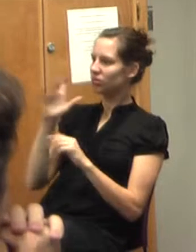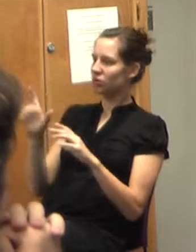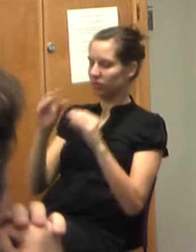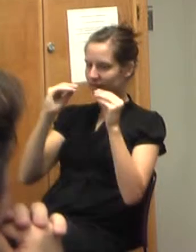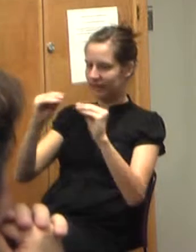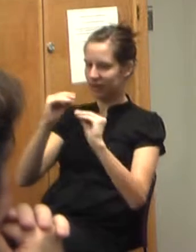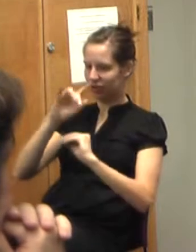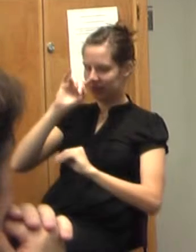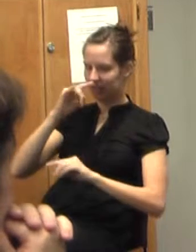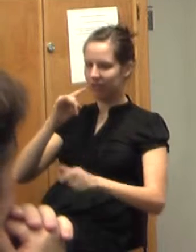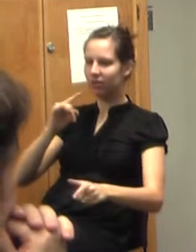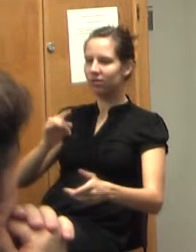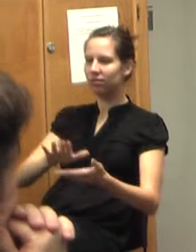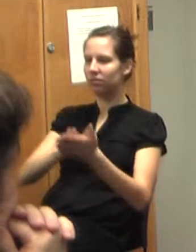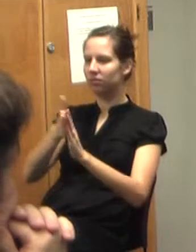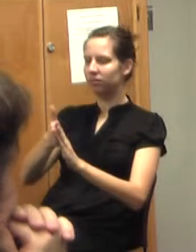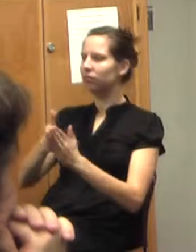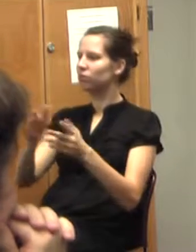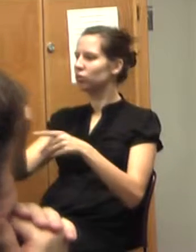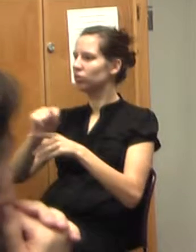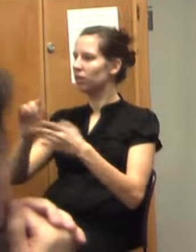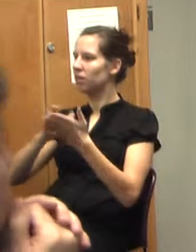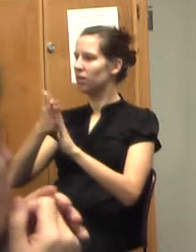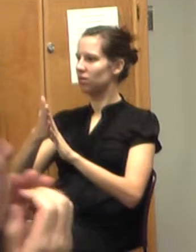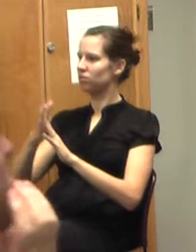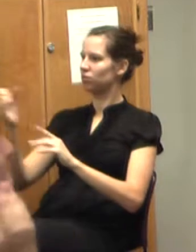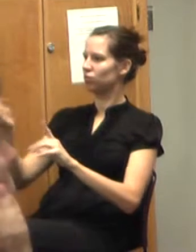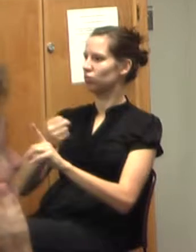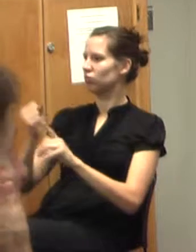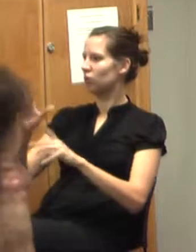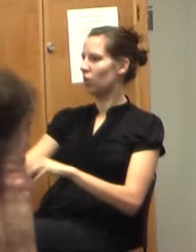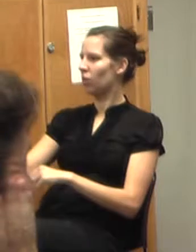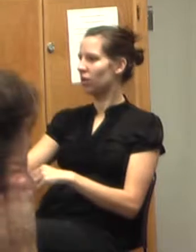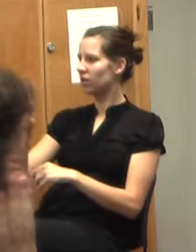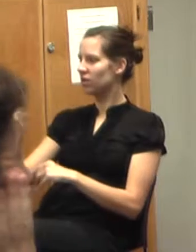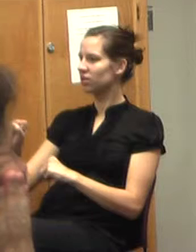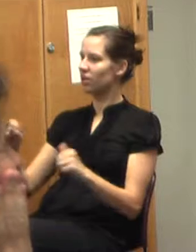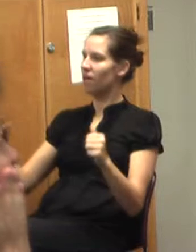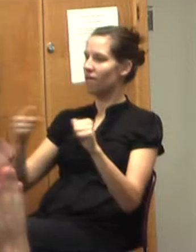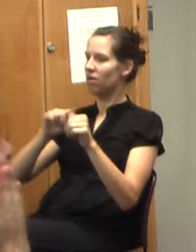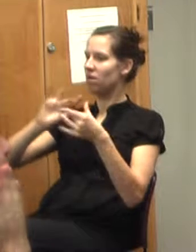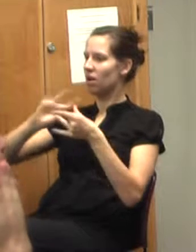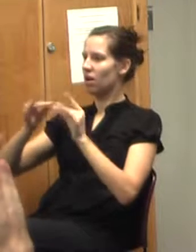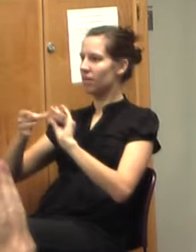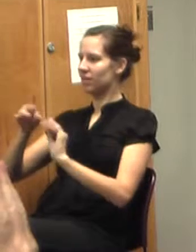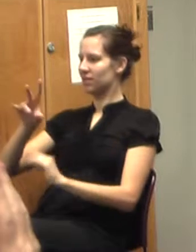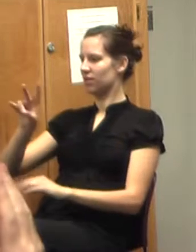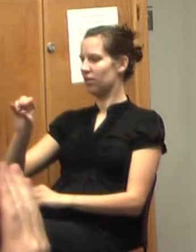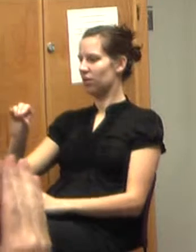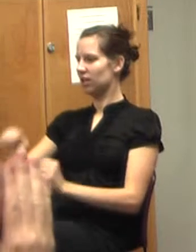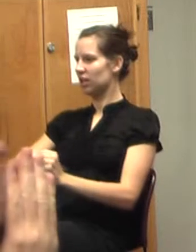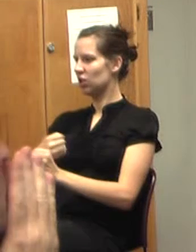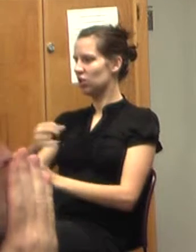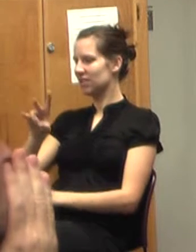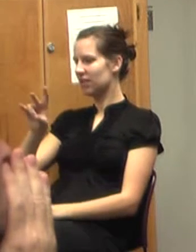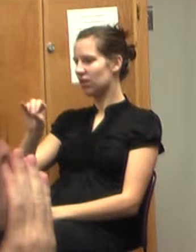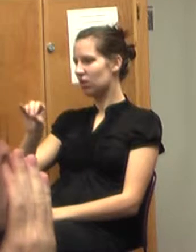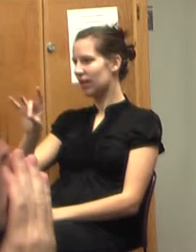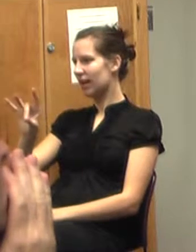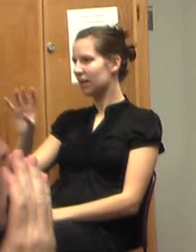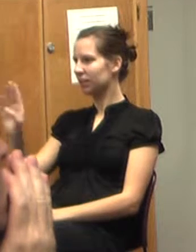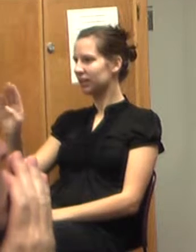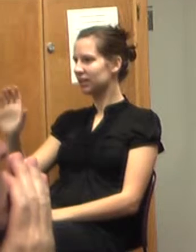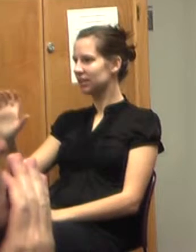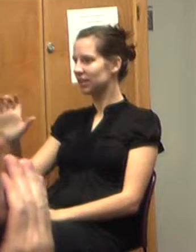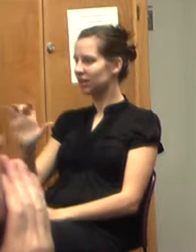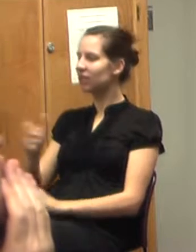their kids this to eventually train them to be warriors. It was in the first Olympics in 708 BC.